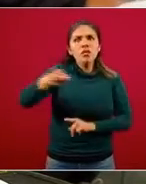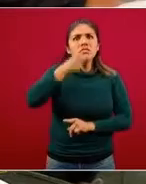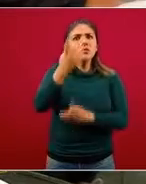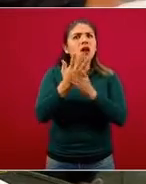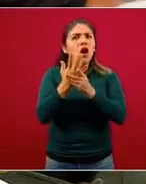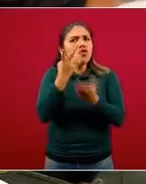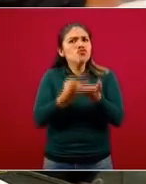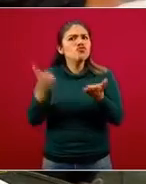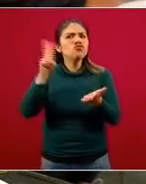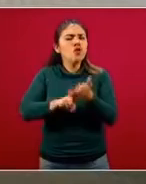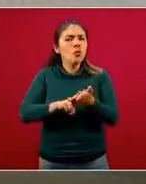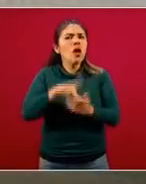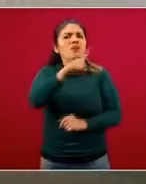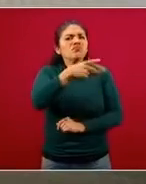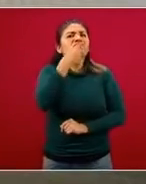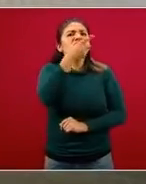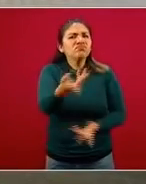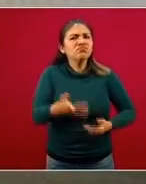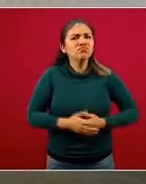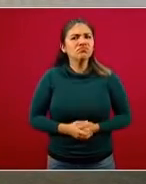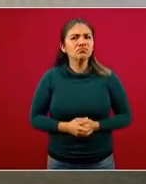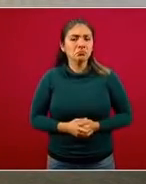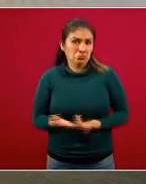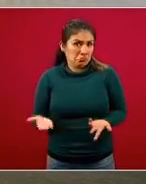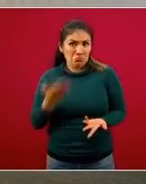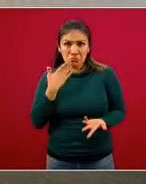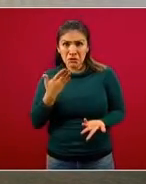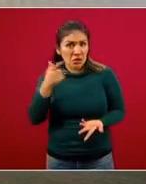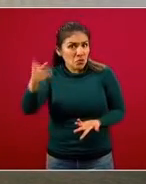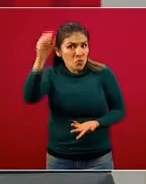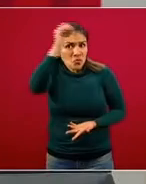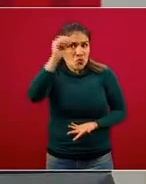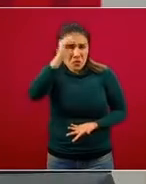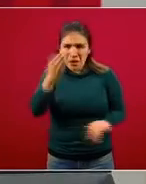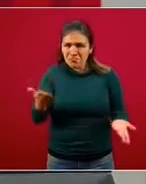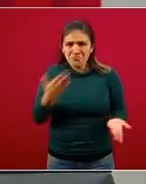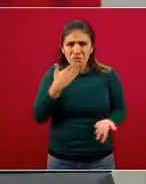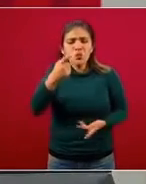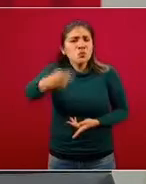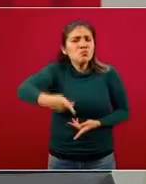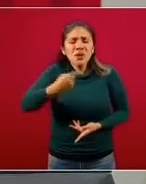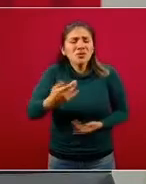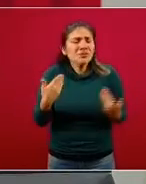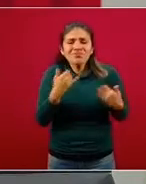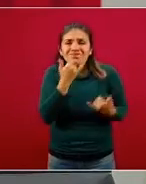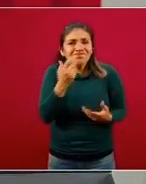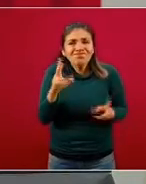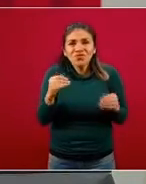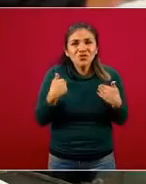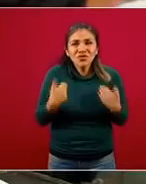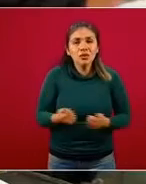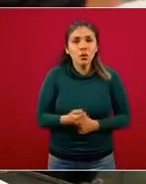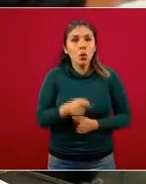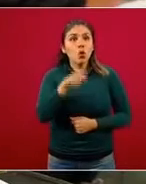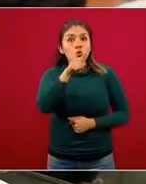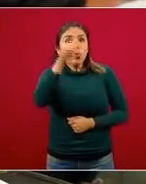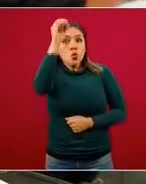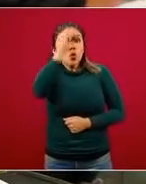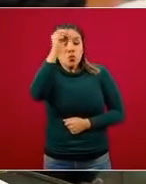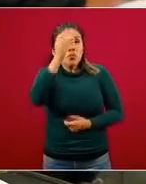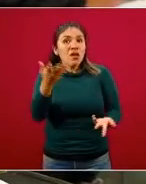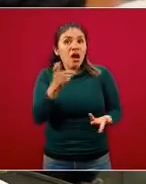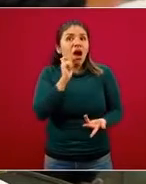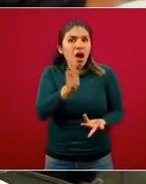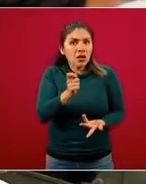They're saying that the numbers are double what you're saying. What do you say to that? Well, I say, great, that they have an opinion, but what is the